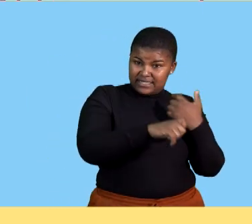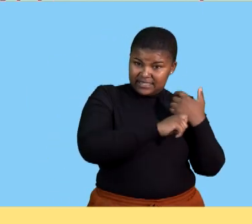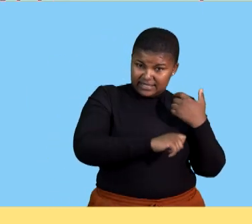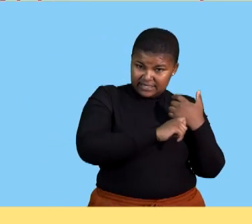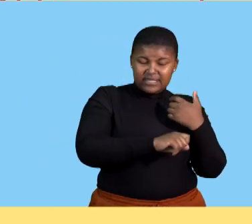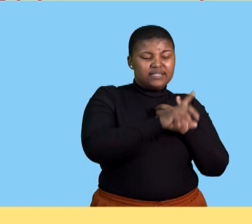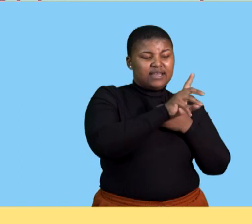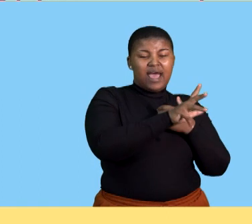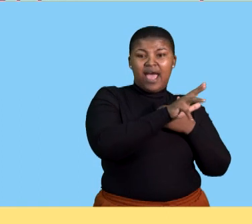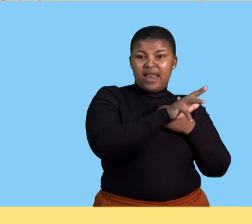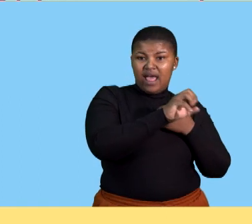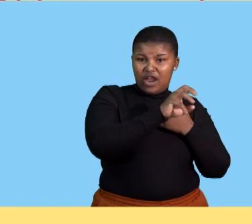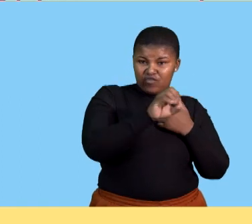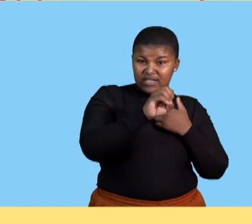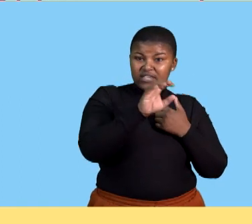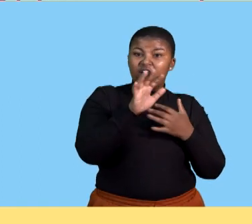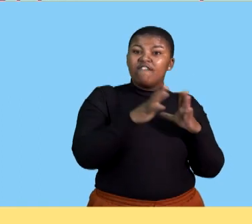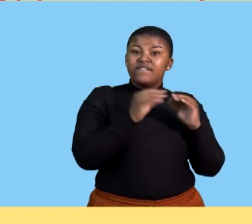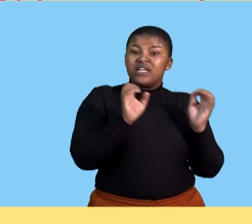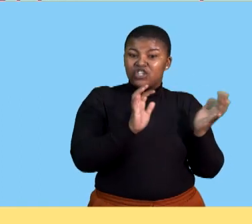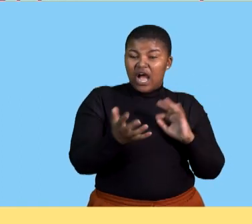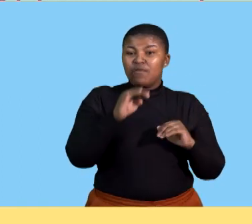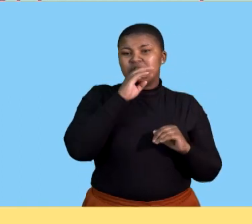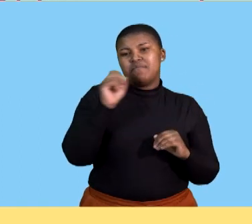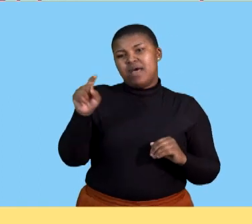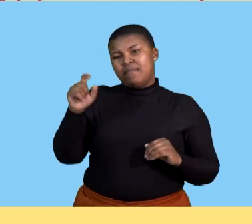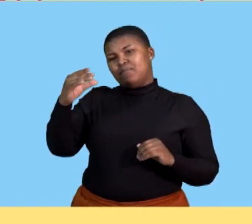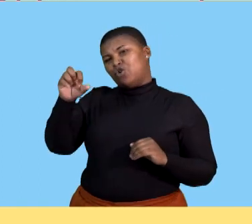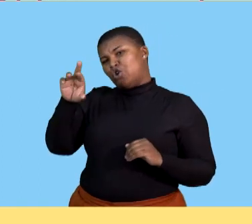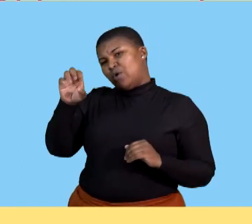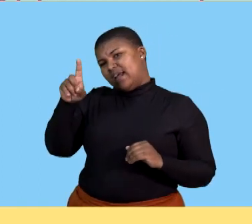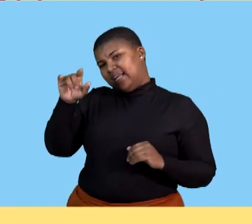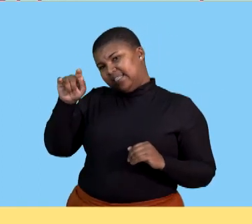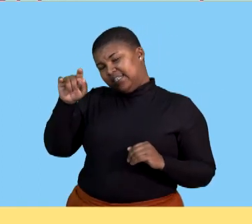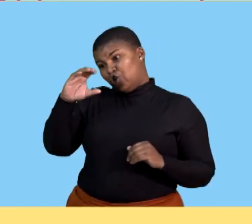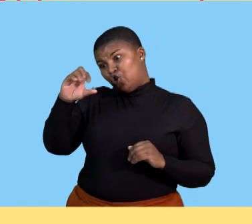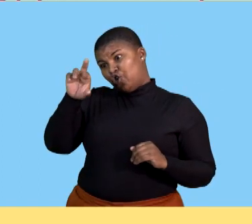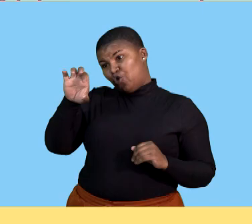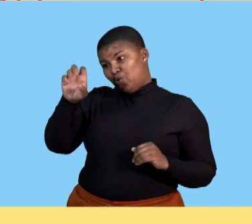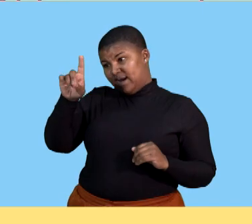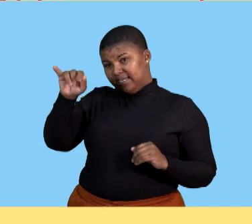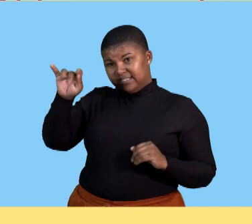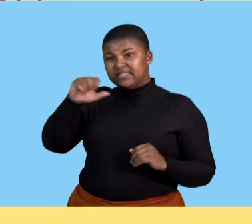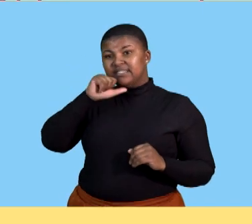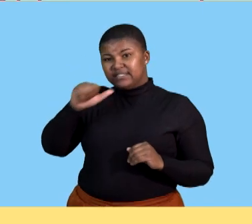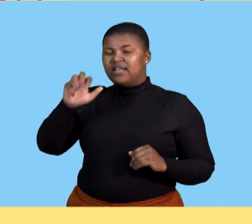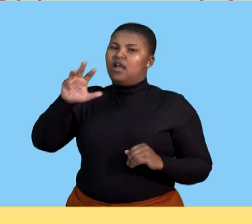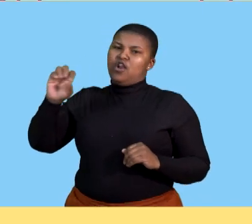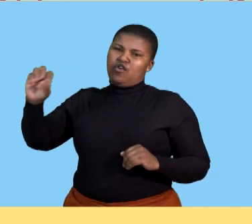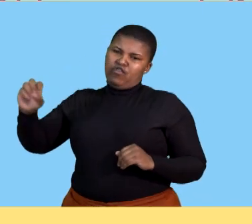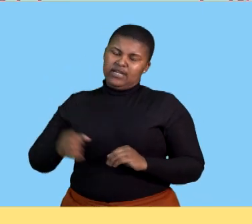900. Then, to complete double entry, we then come to the credit side of the creditor's ledger, then we